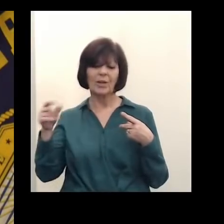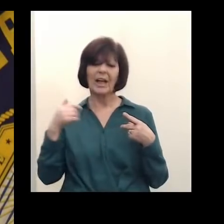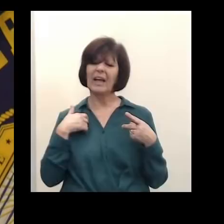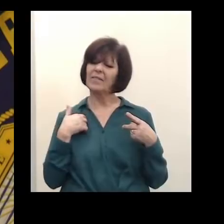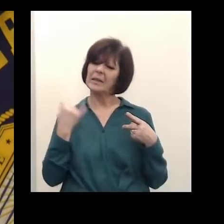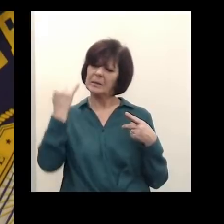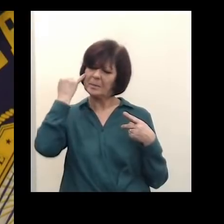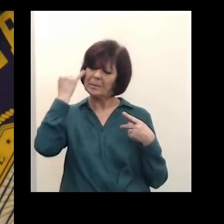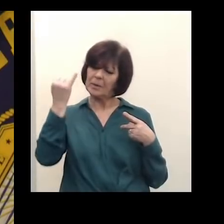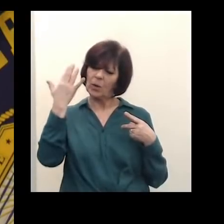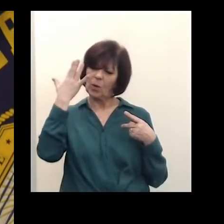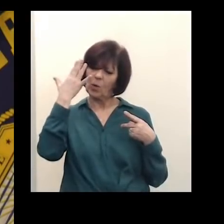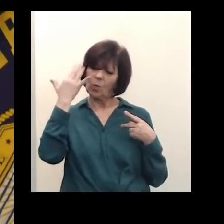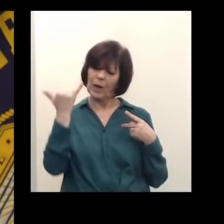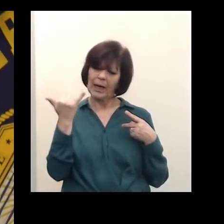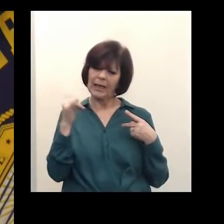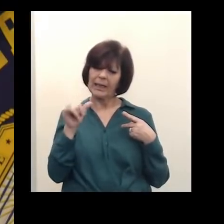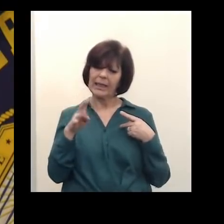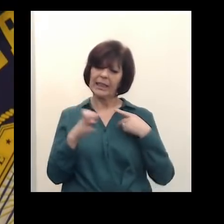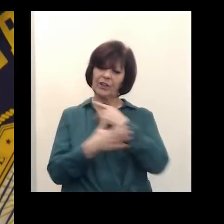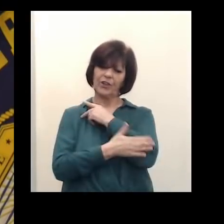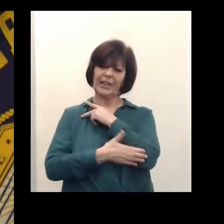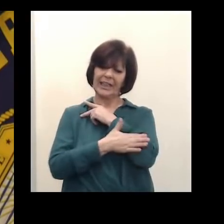a higher